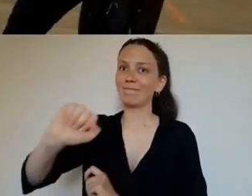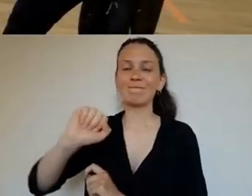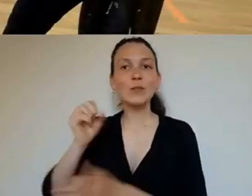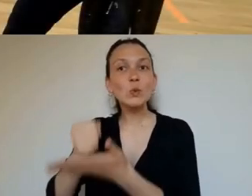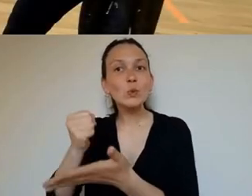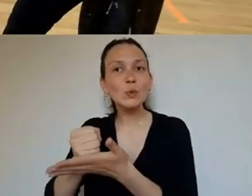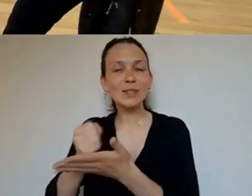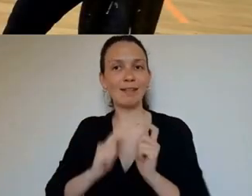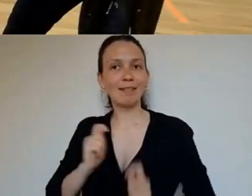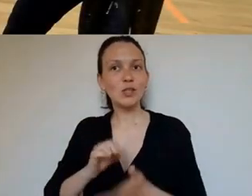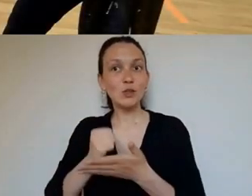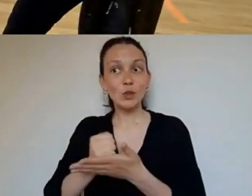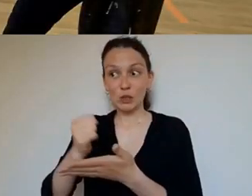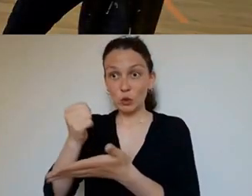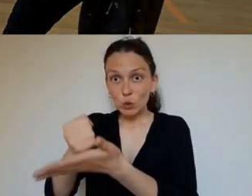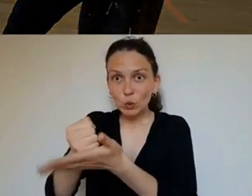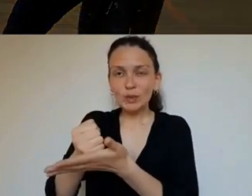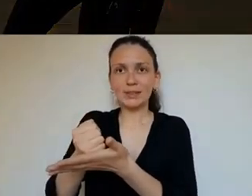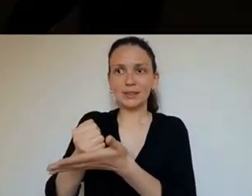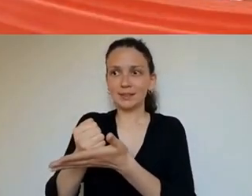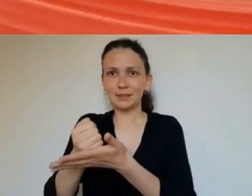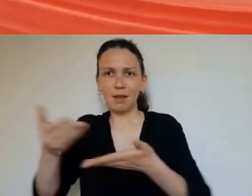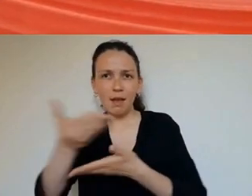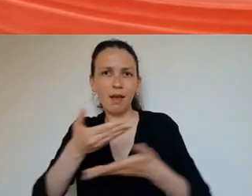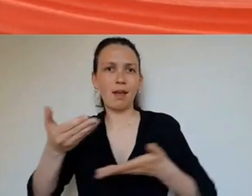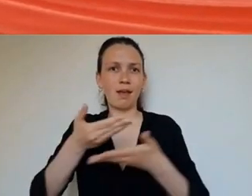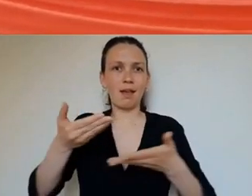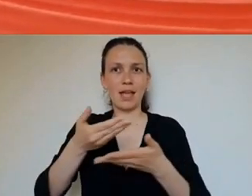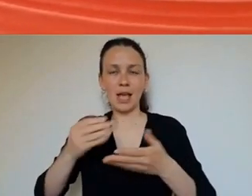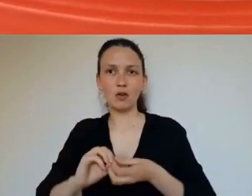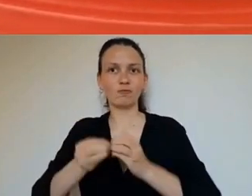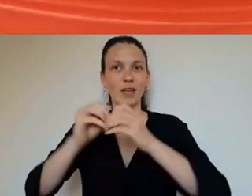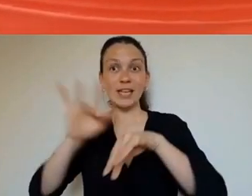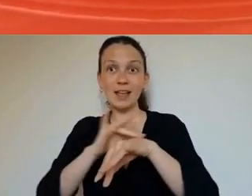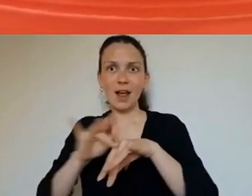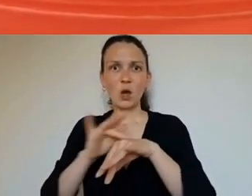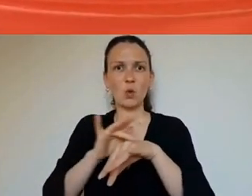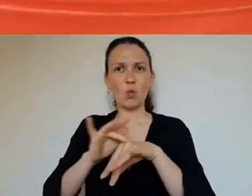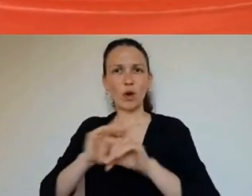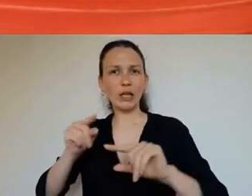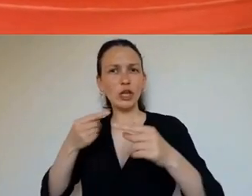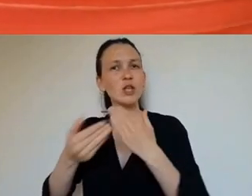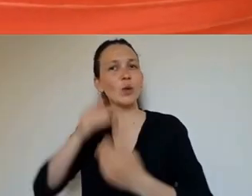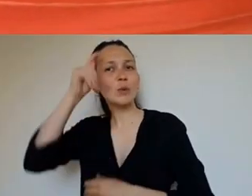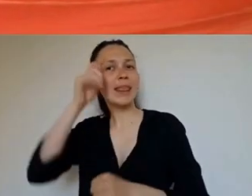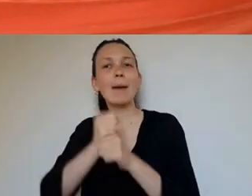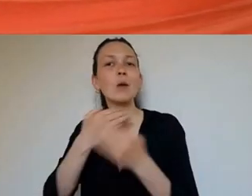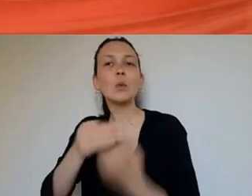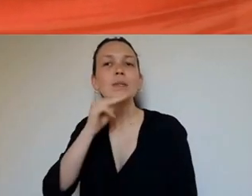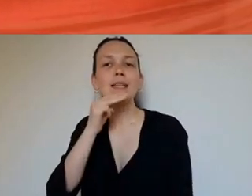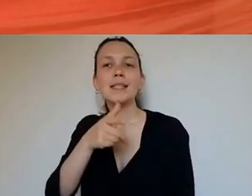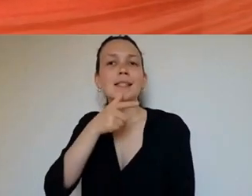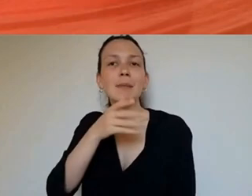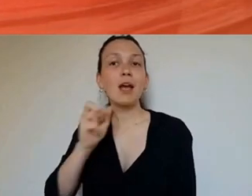artwork and it will challenge and change our conception of what it means to speak and what it means to listen. It is my job to